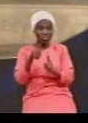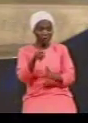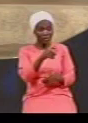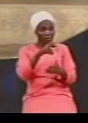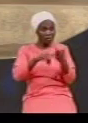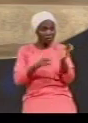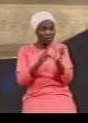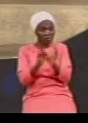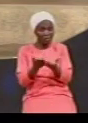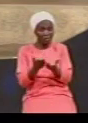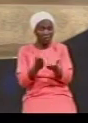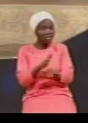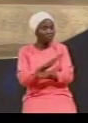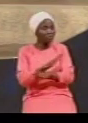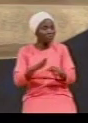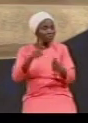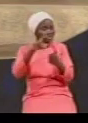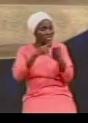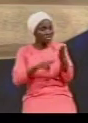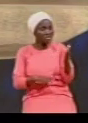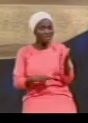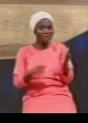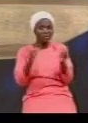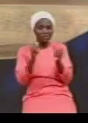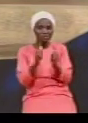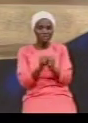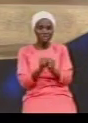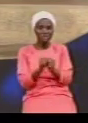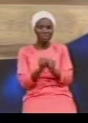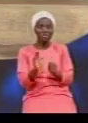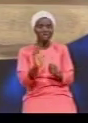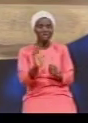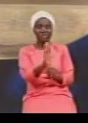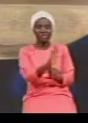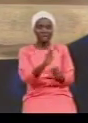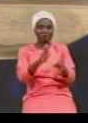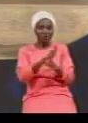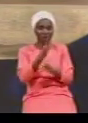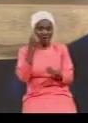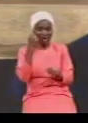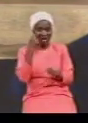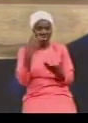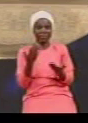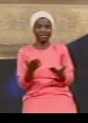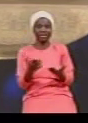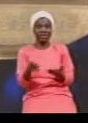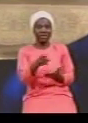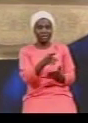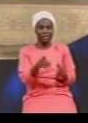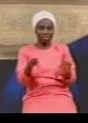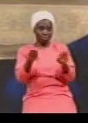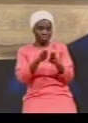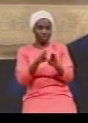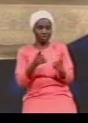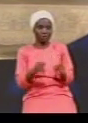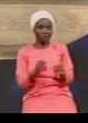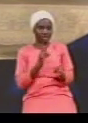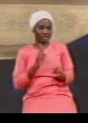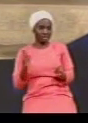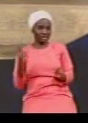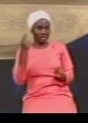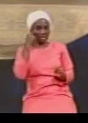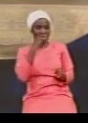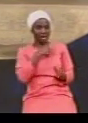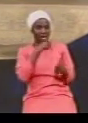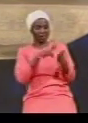because they don't read with both eyes. They close the right eye, and they read with the left